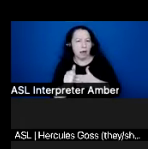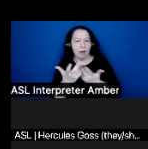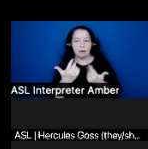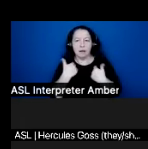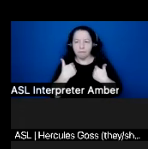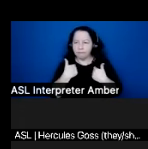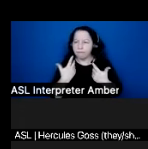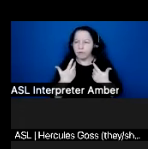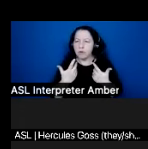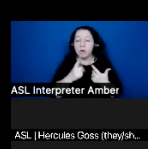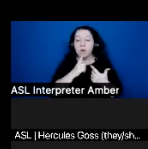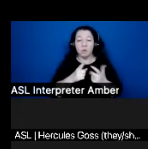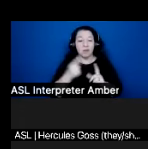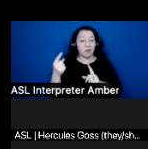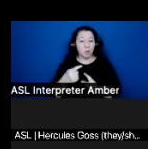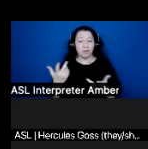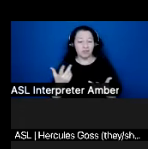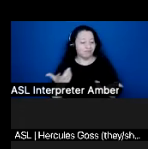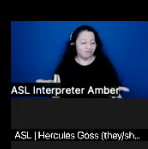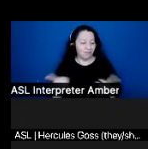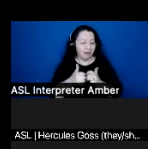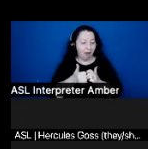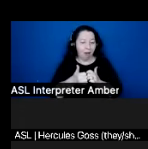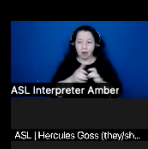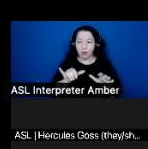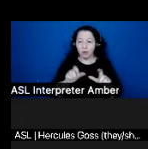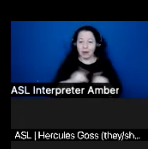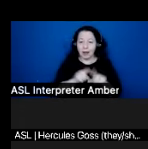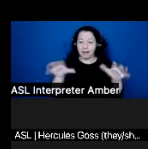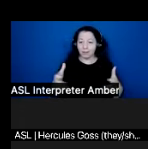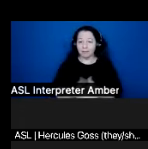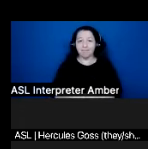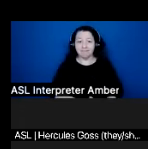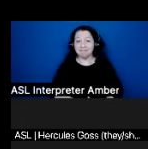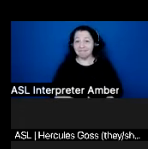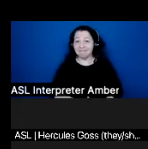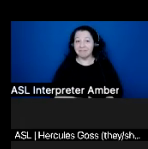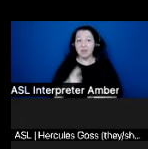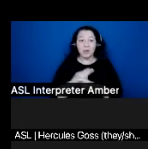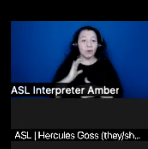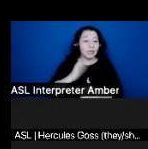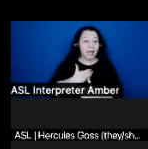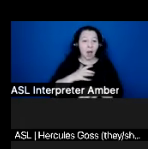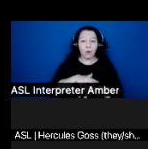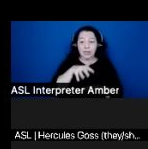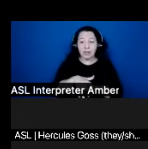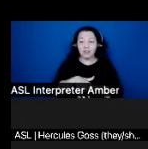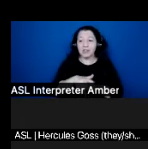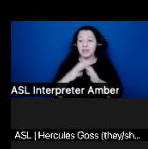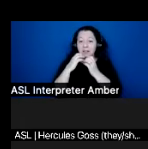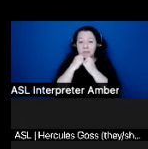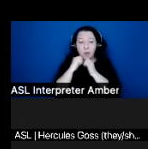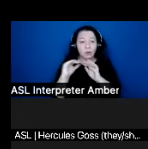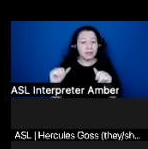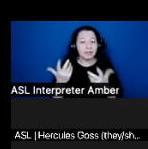And the question is like, how do we do this collectively? And using our Indigenous values, there's